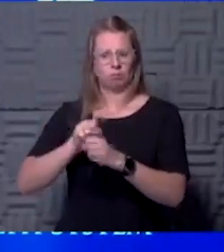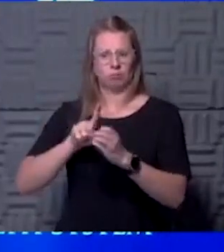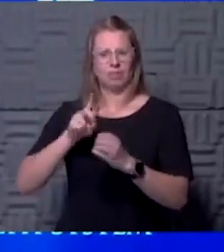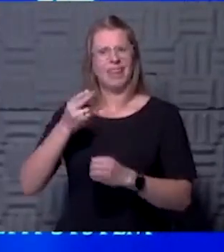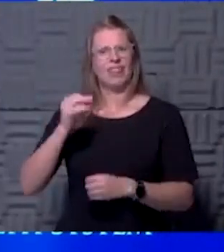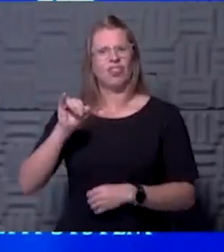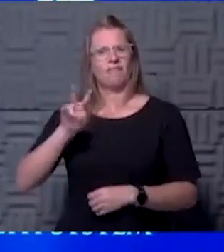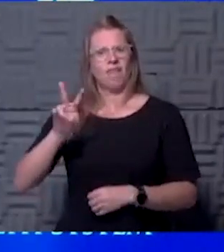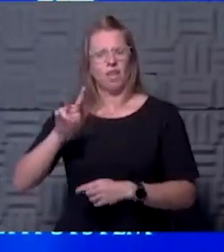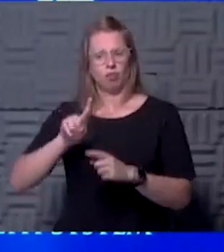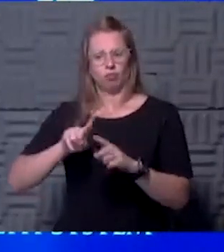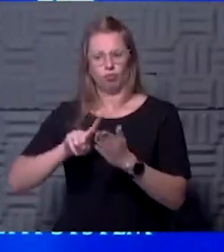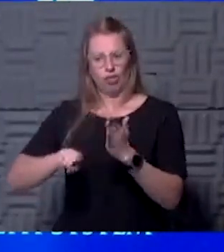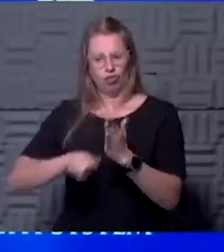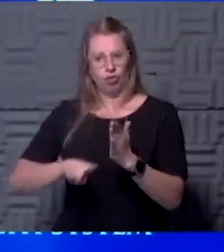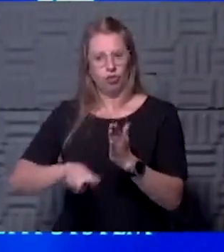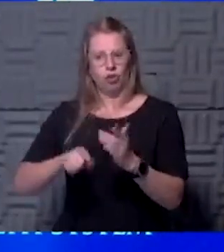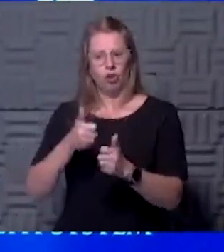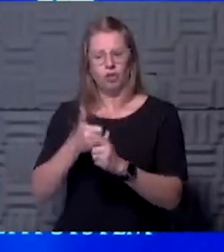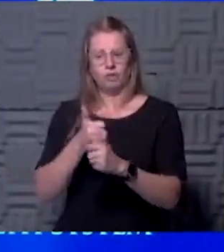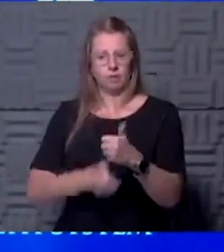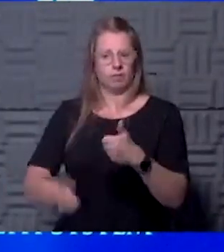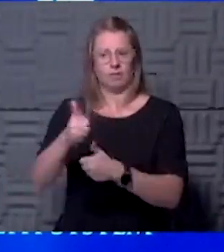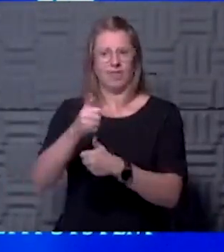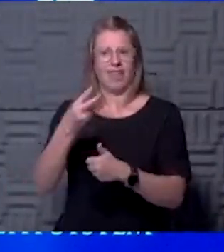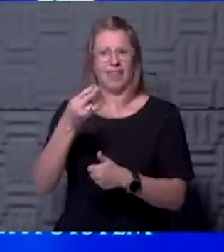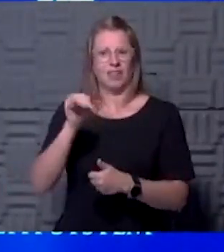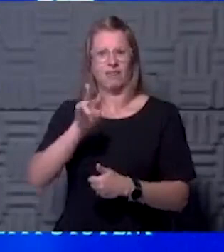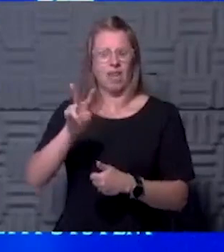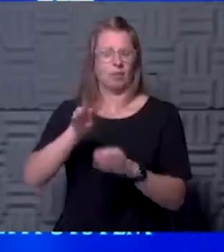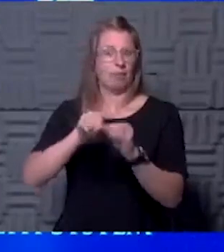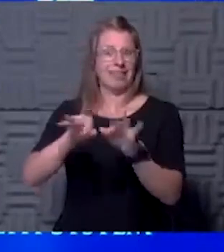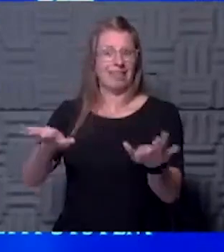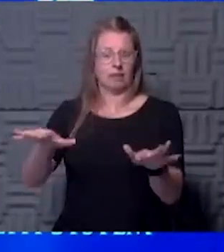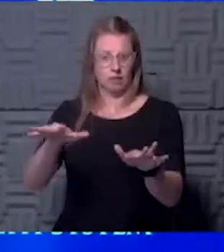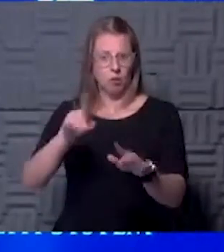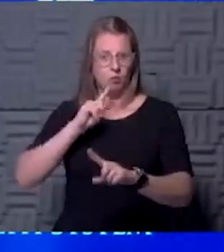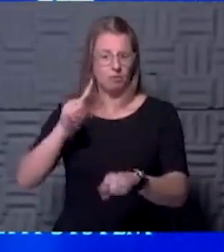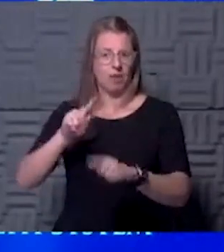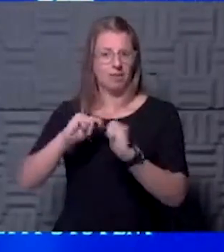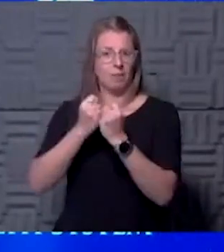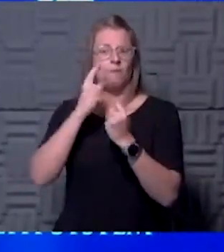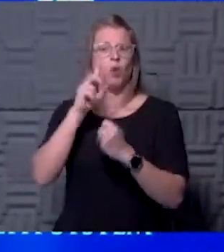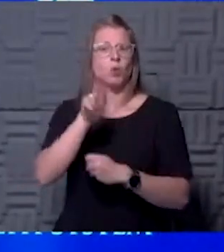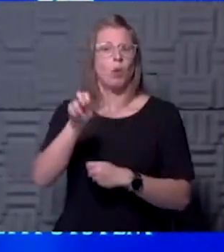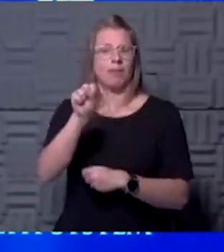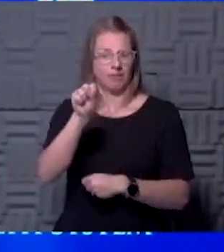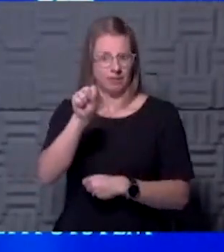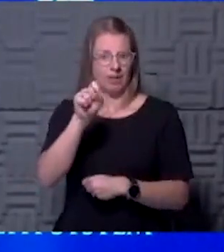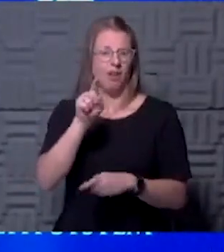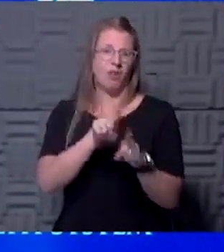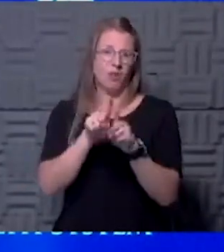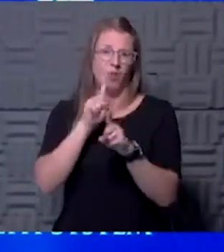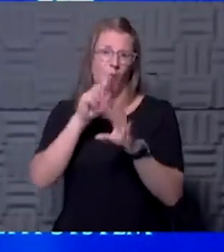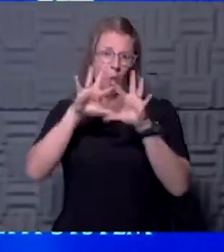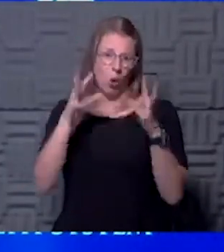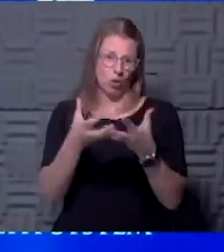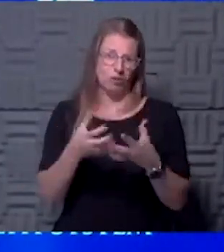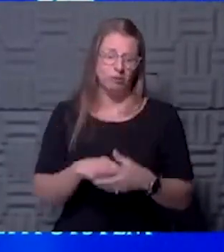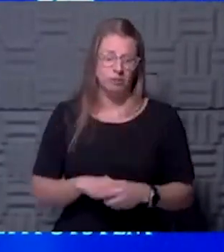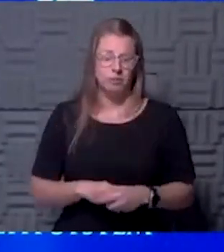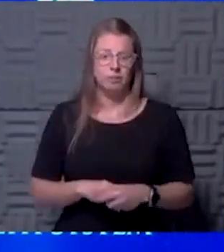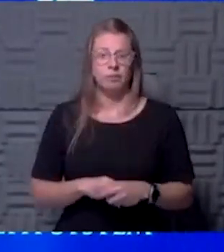around the world. She was the head of the HIV pandemic response team for the United States and really for the world in many